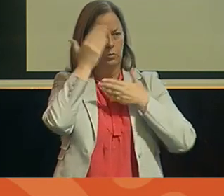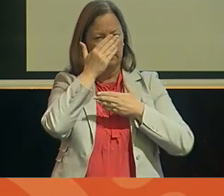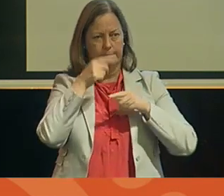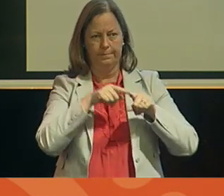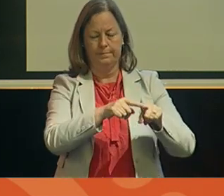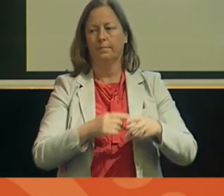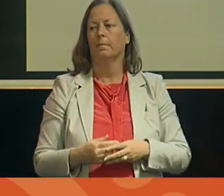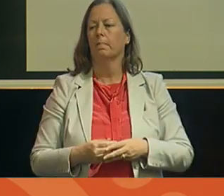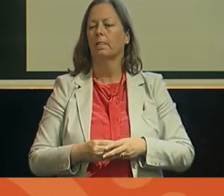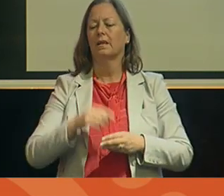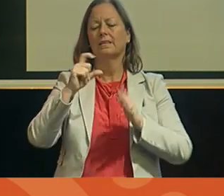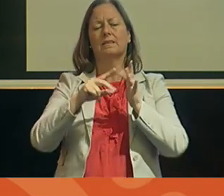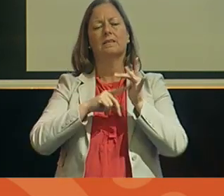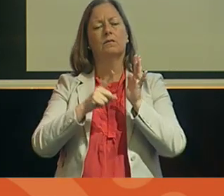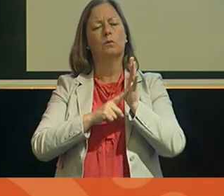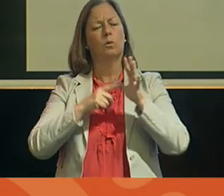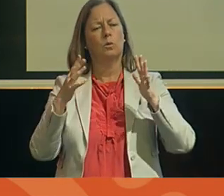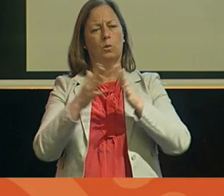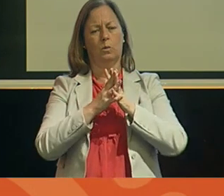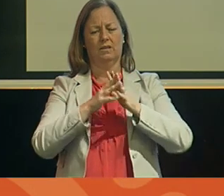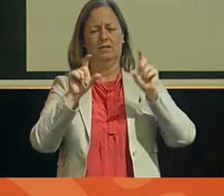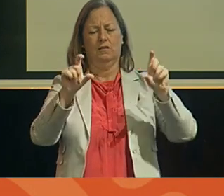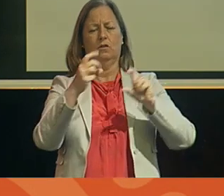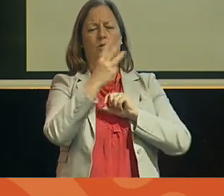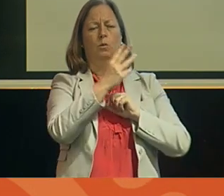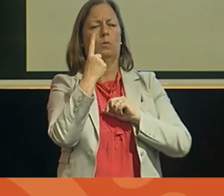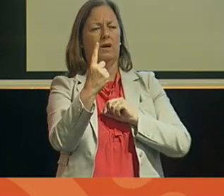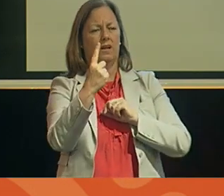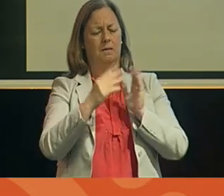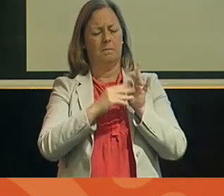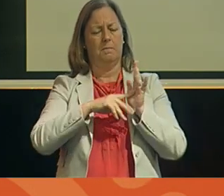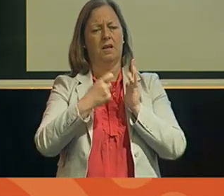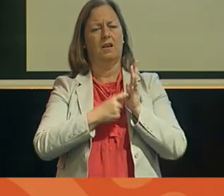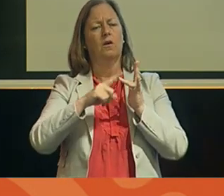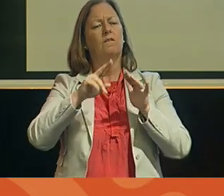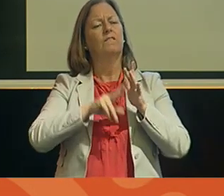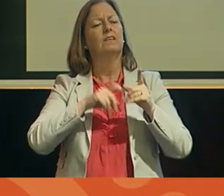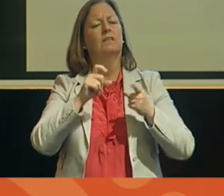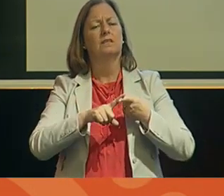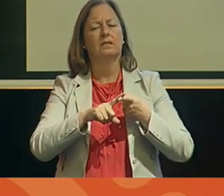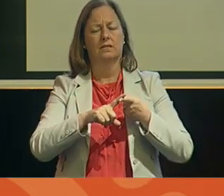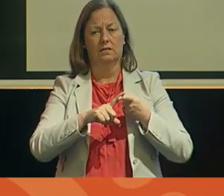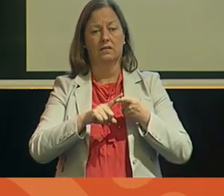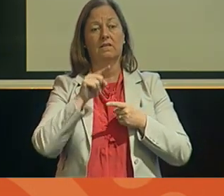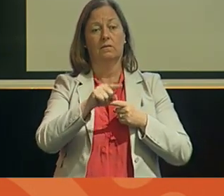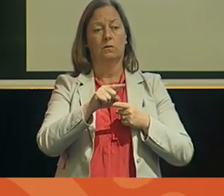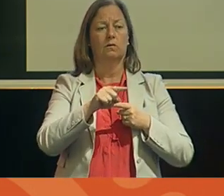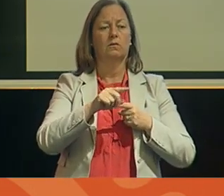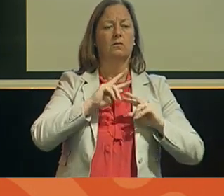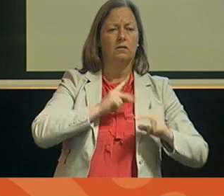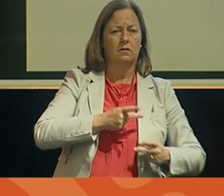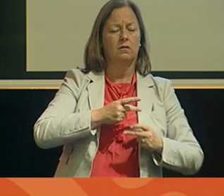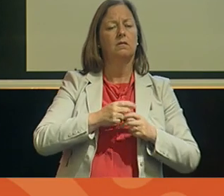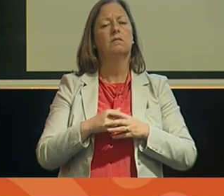Under the civil law, we have a section 21, which is minor offense, which has been used previously back then for the transgender sex workers back